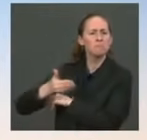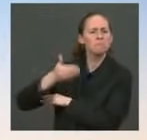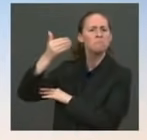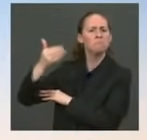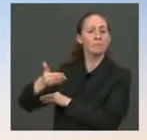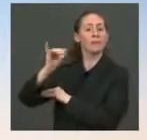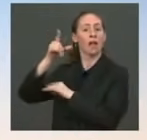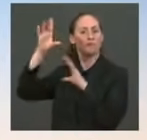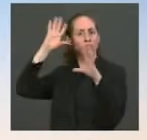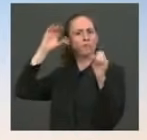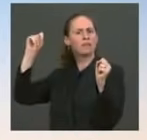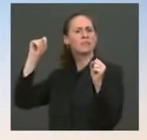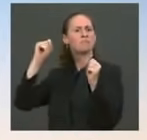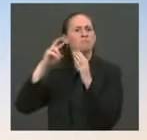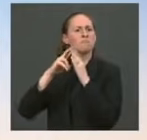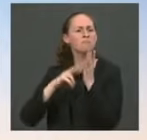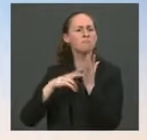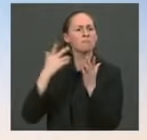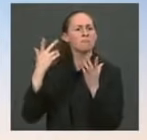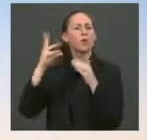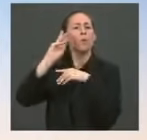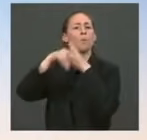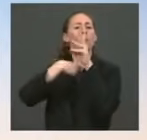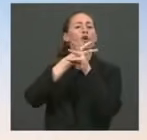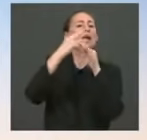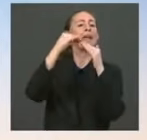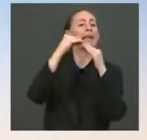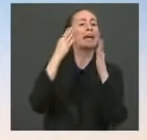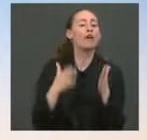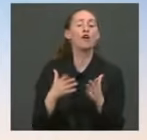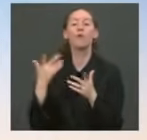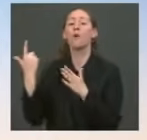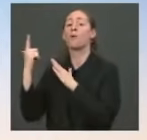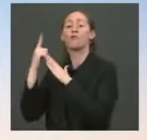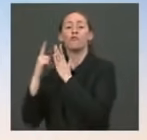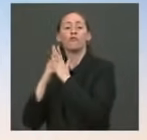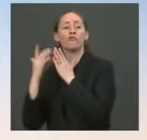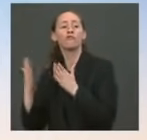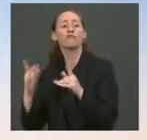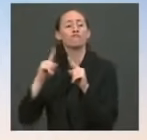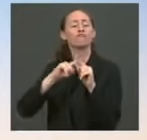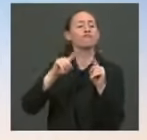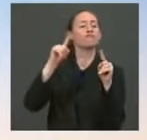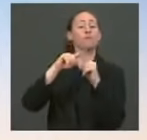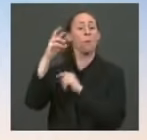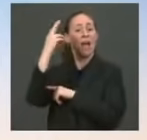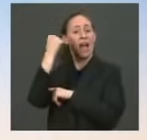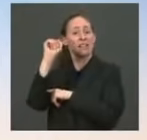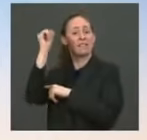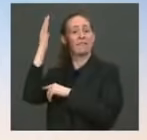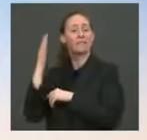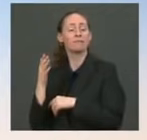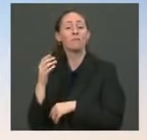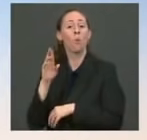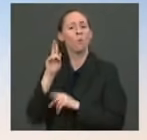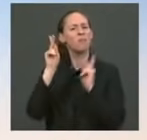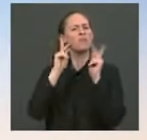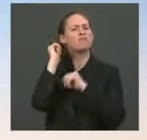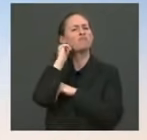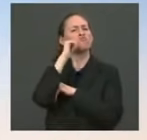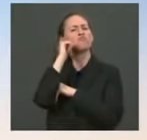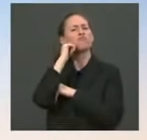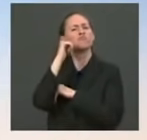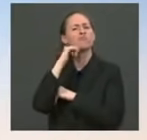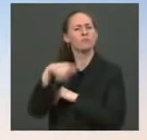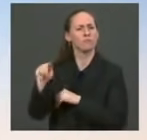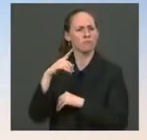From around the world. He meets with lawmakers. He meets with activists, with private citizens from time to time. When new